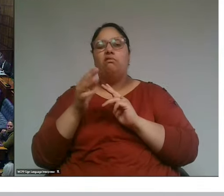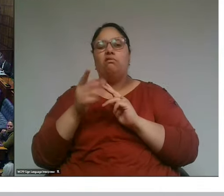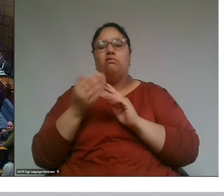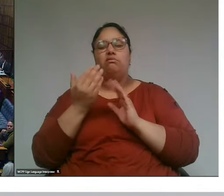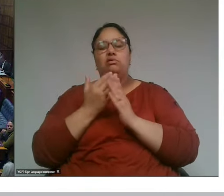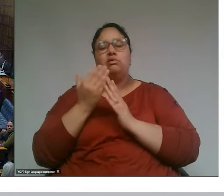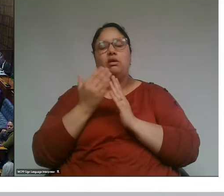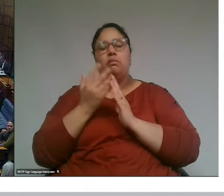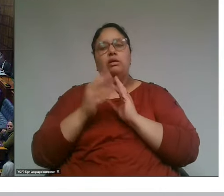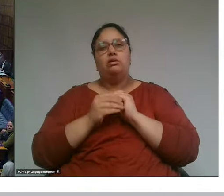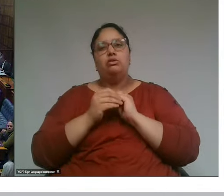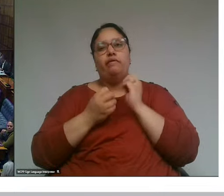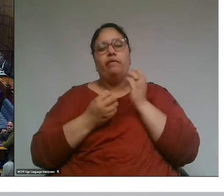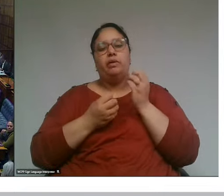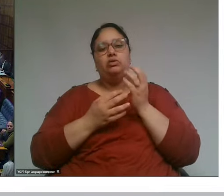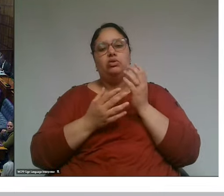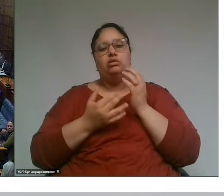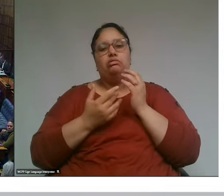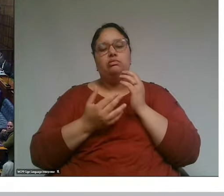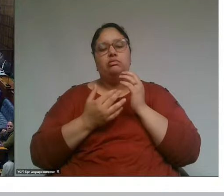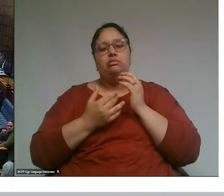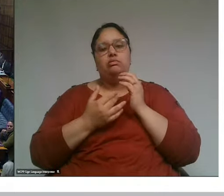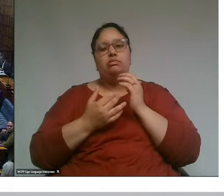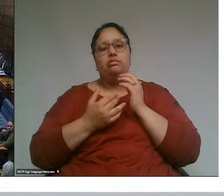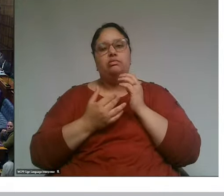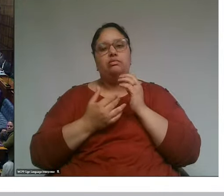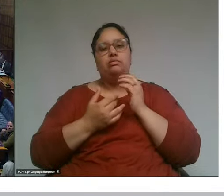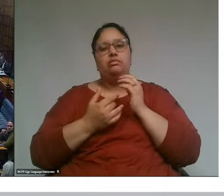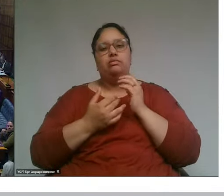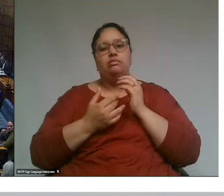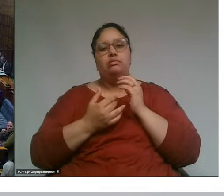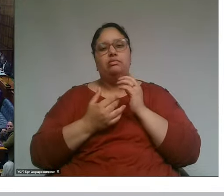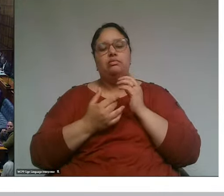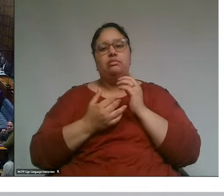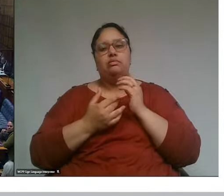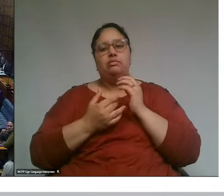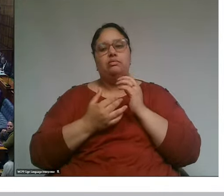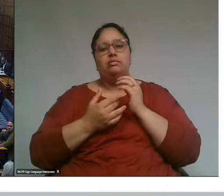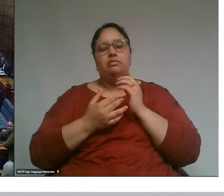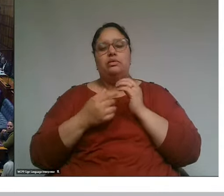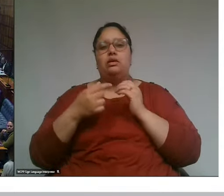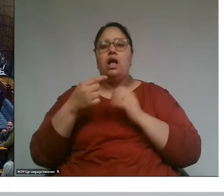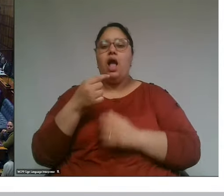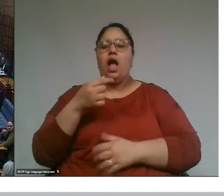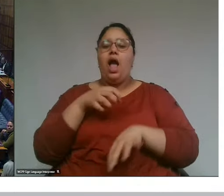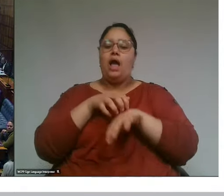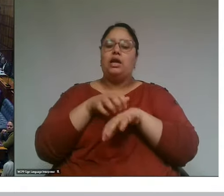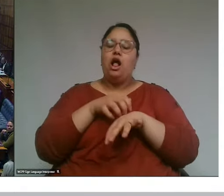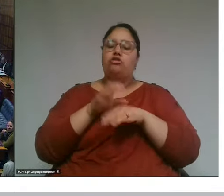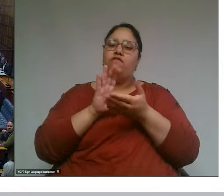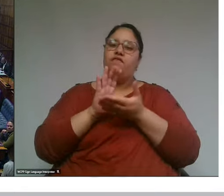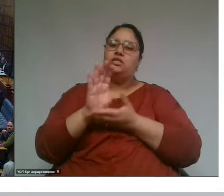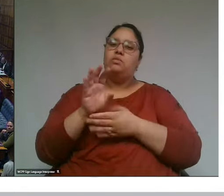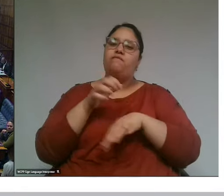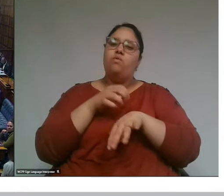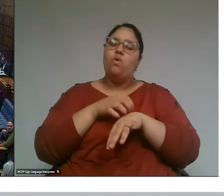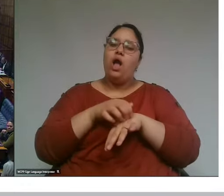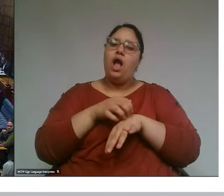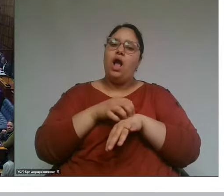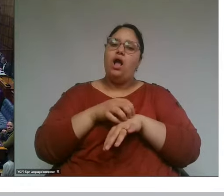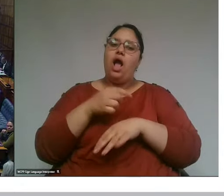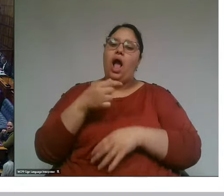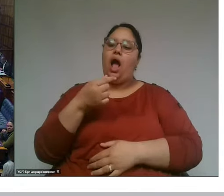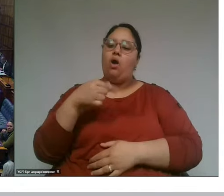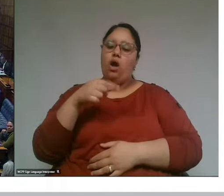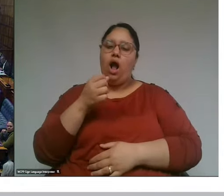the additional information the team has sent um it is the aquaculture investment feed for aquafarming um